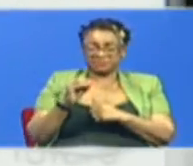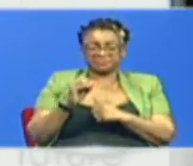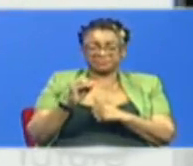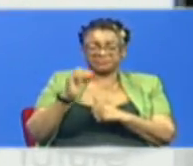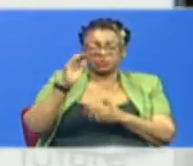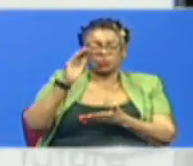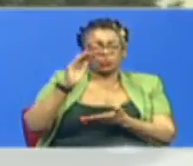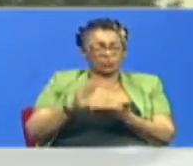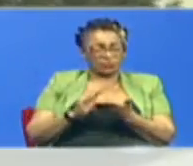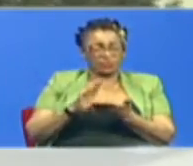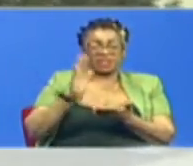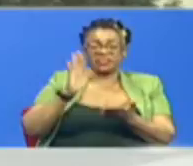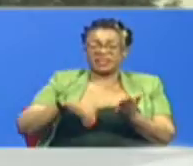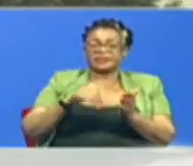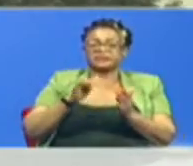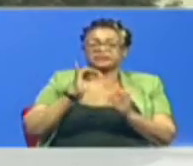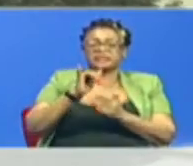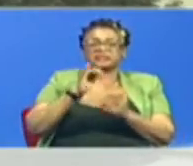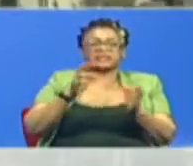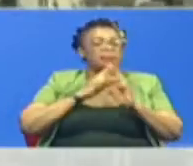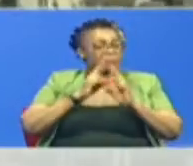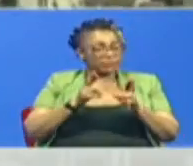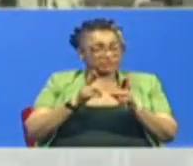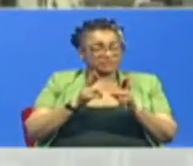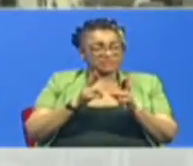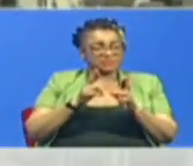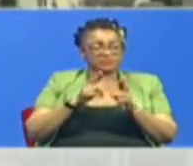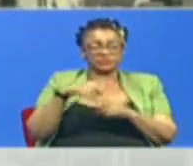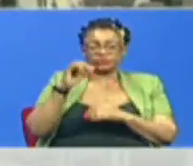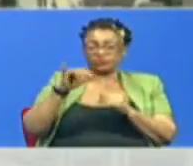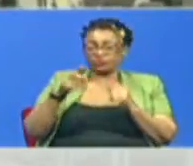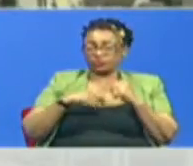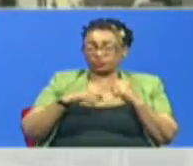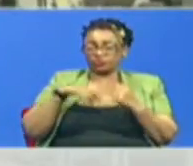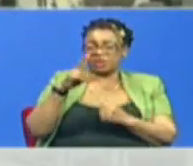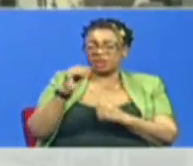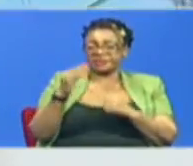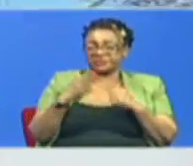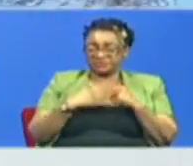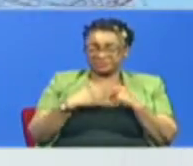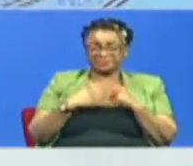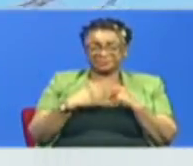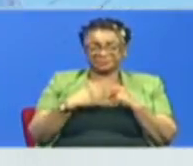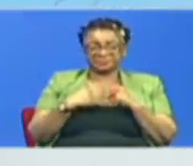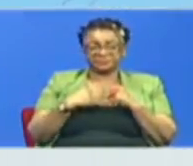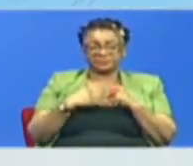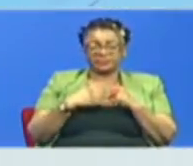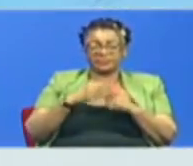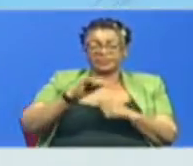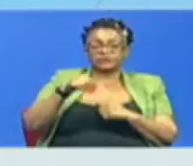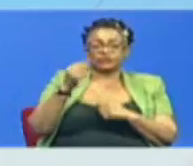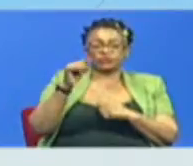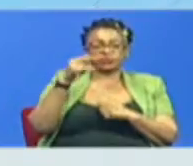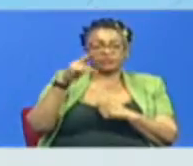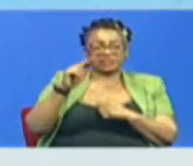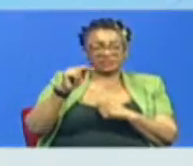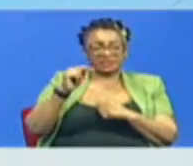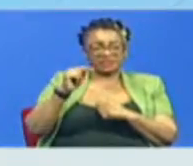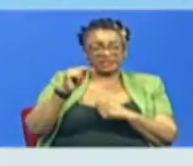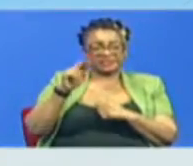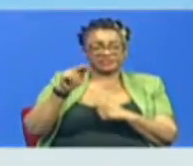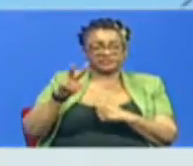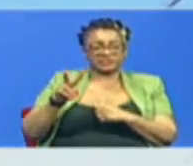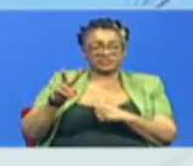lower than that reported in the year ended June 2019. Judith Cherono,